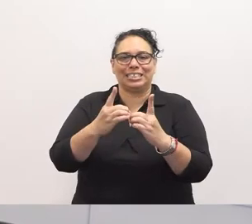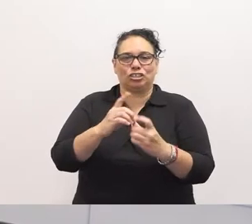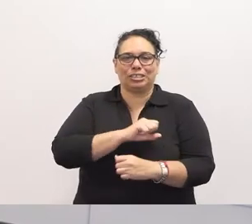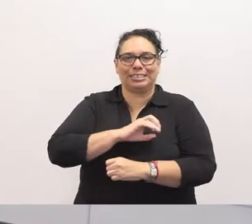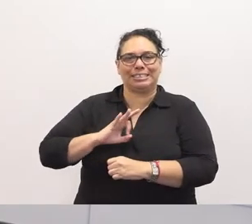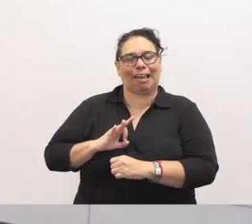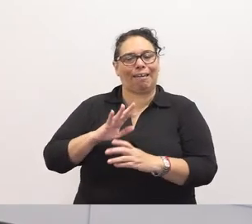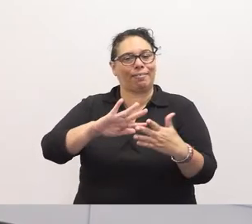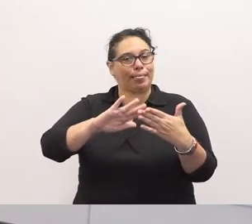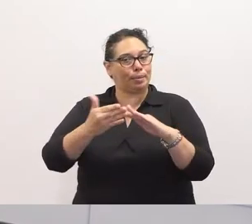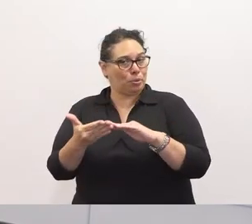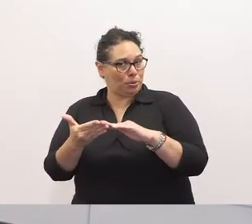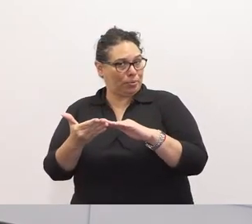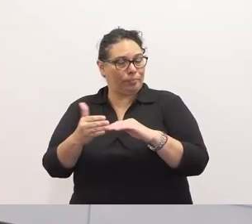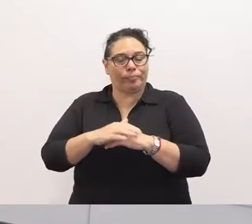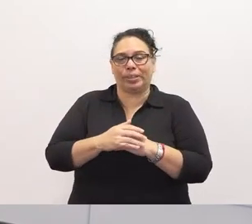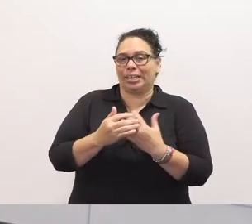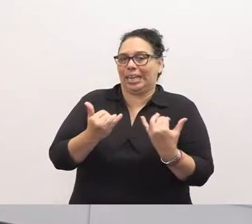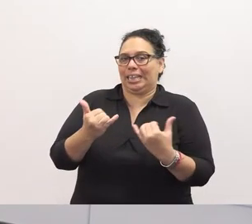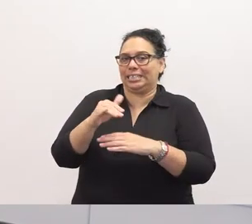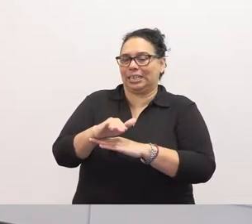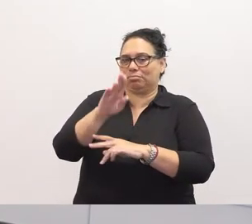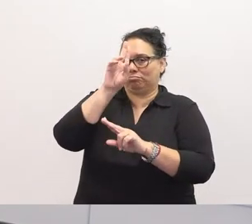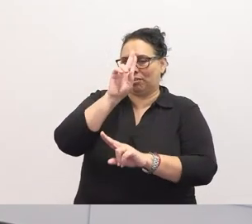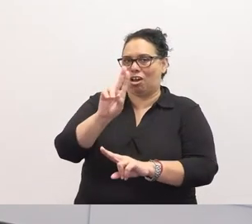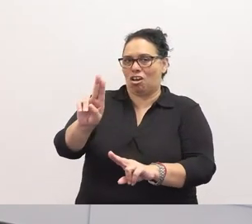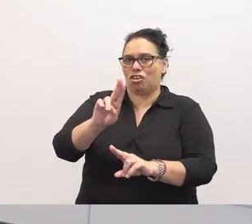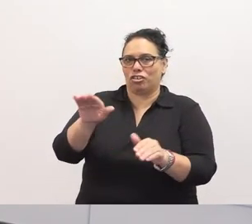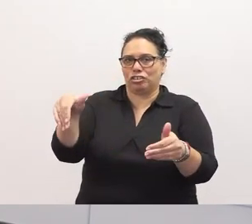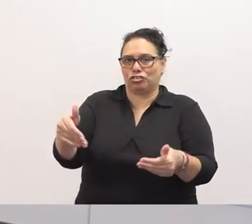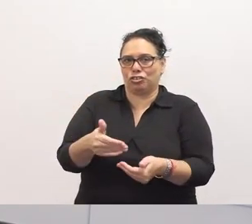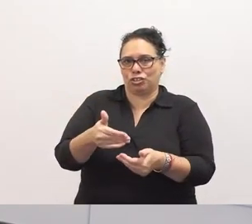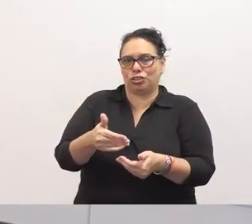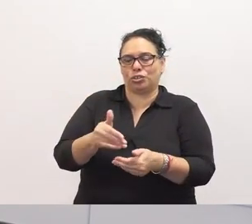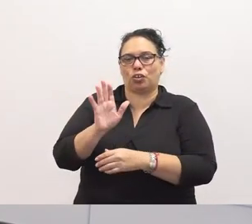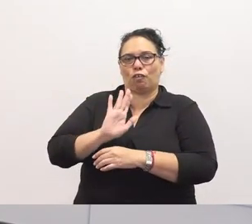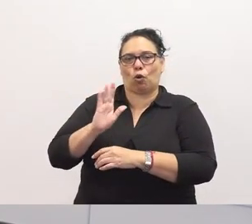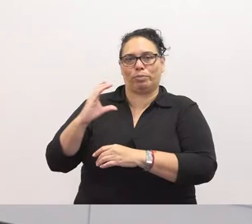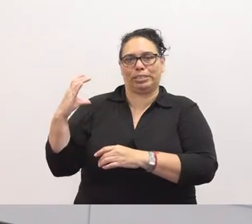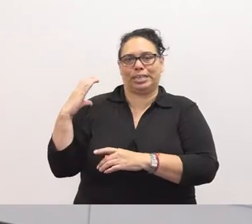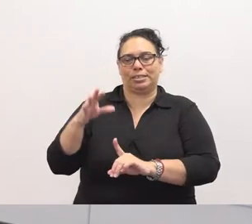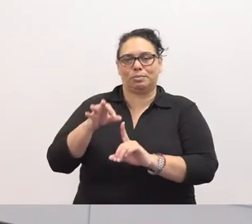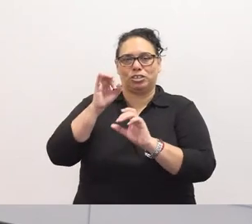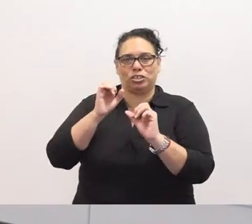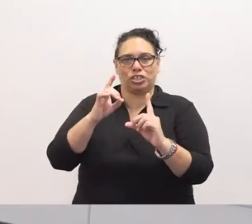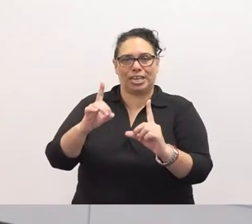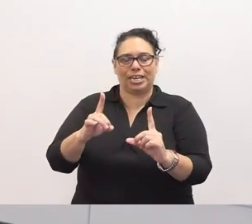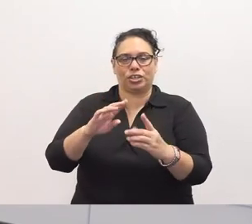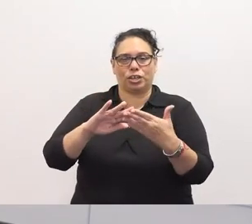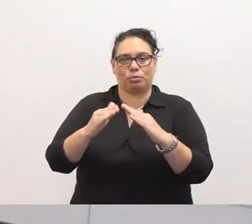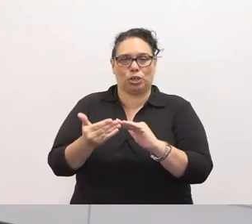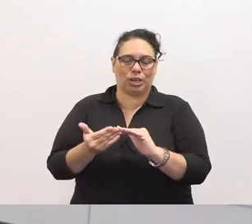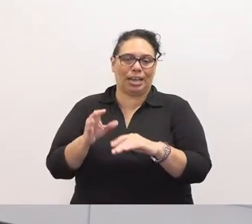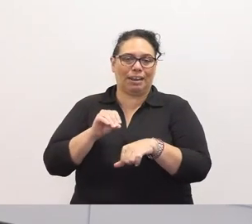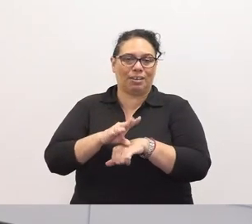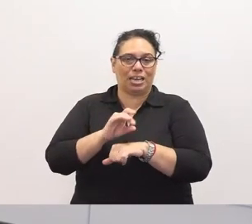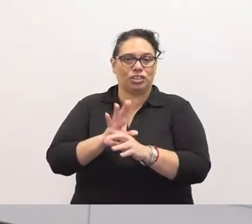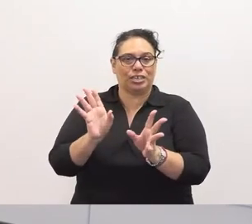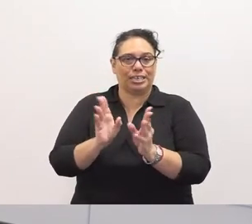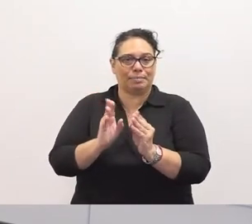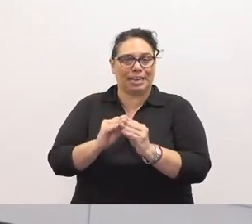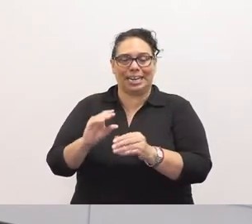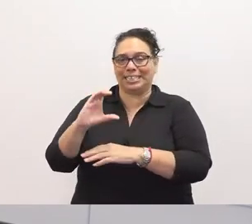community. This evening, I'm honored to introduce the former chair of the Special Education Community Advisory Committee,